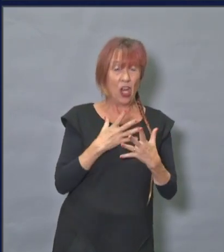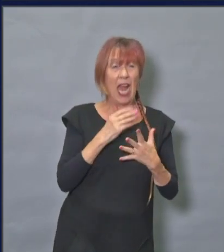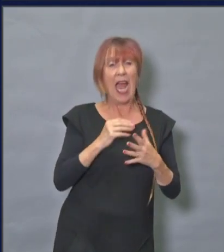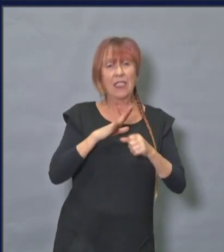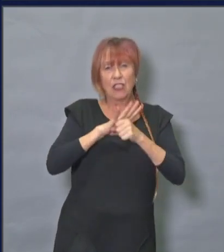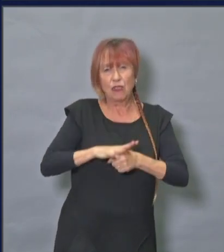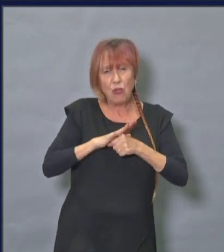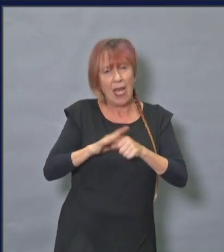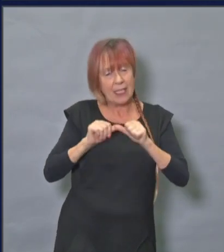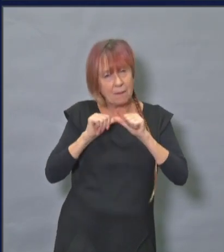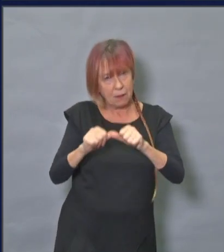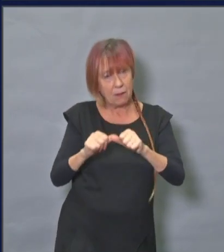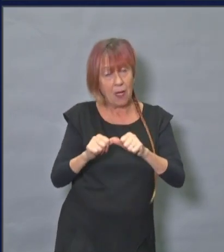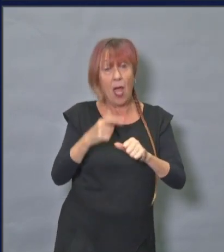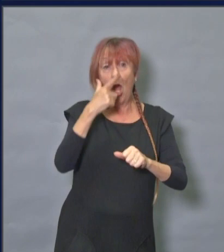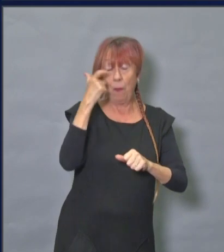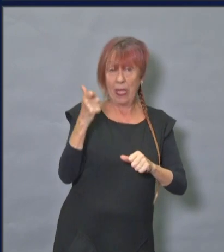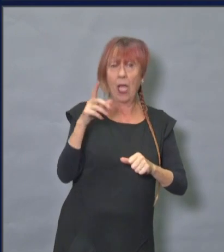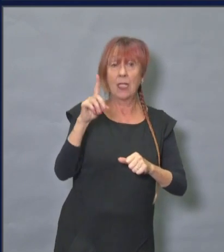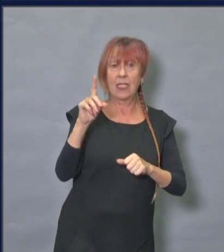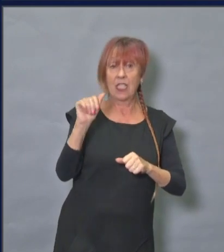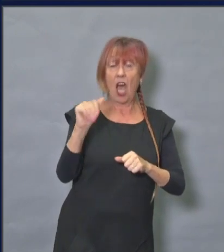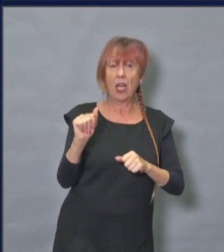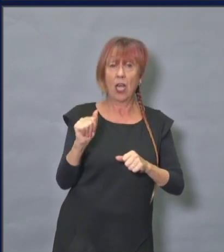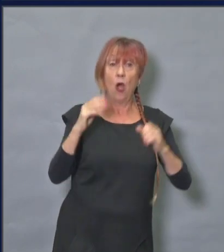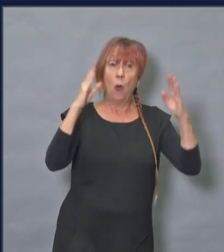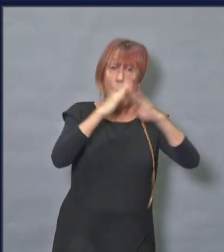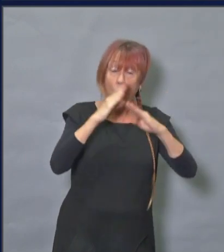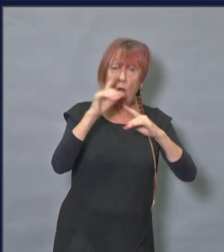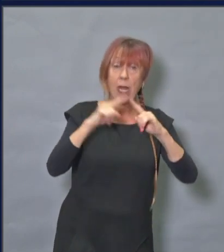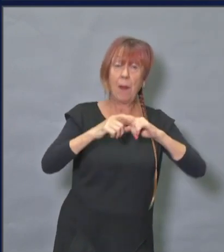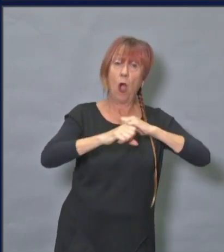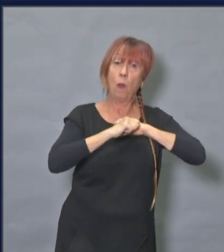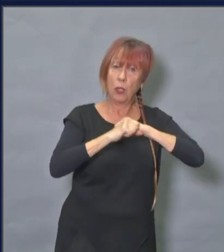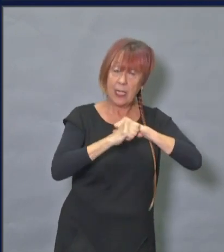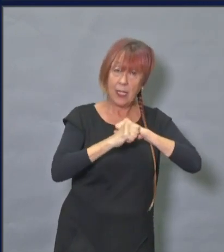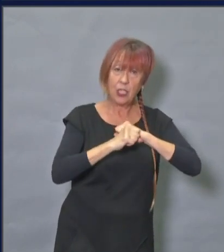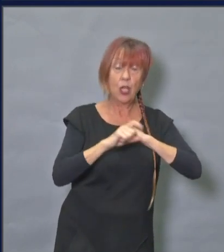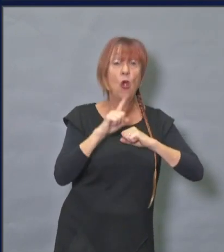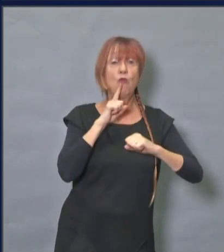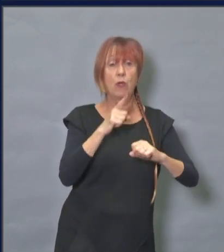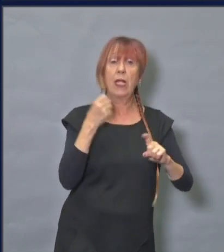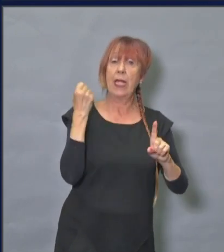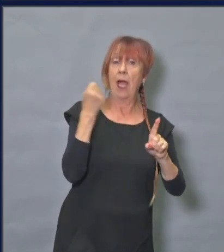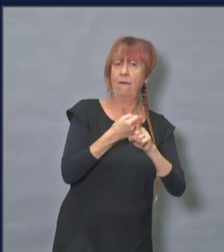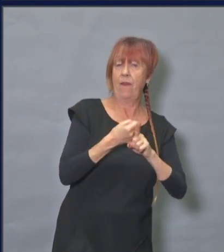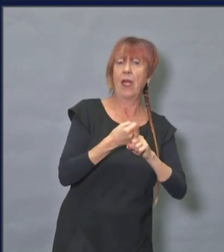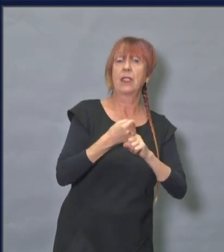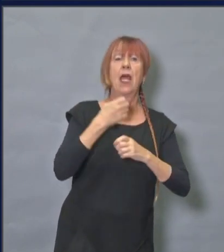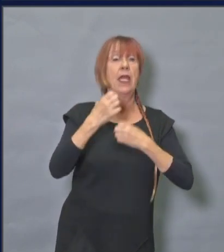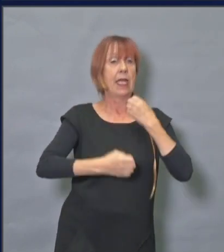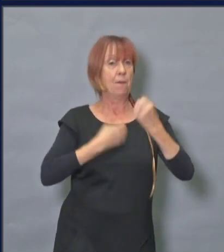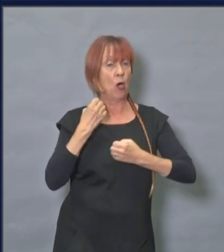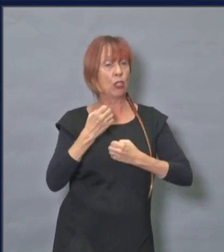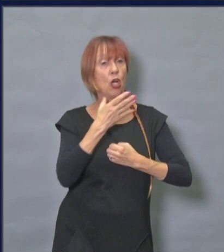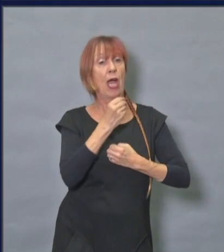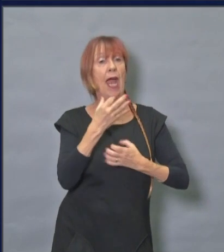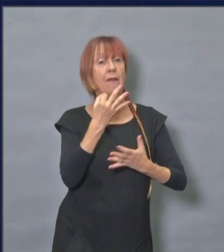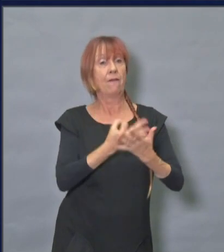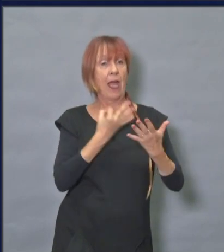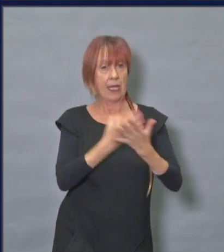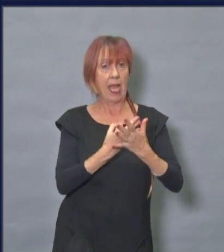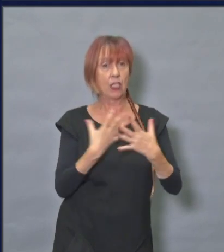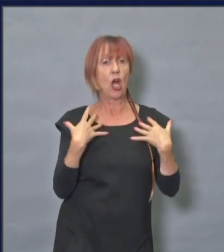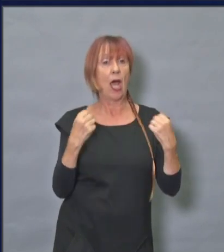the uncertainty of continued DACA protections and other policies take a toll on the emotional, financial, and physical well-being